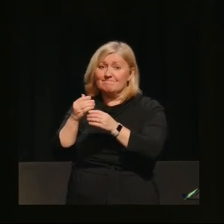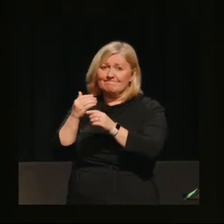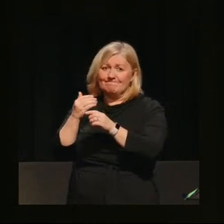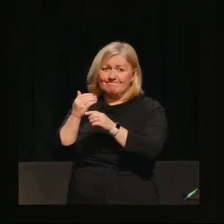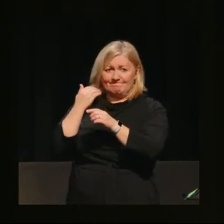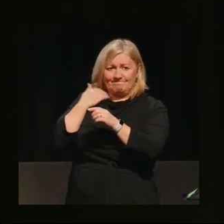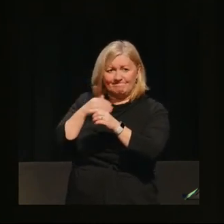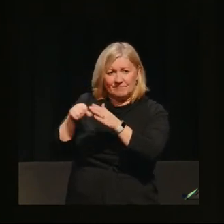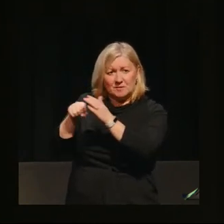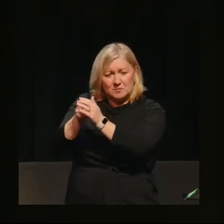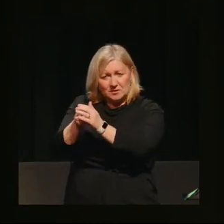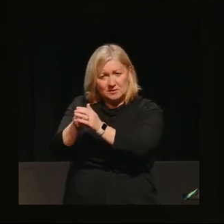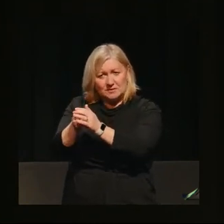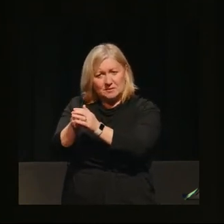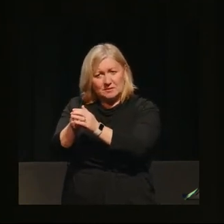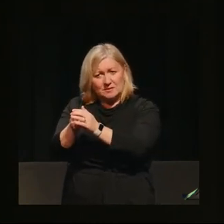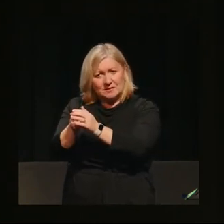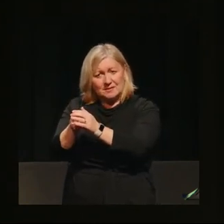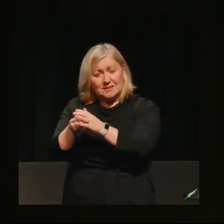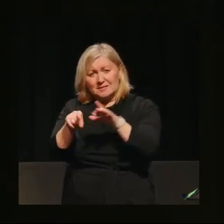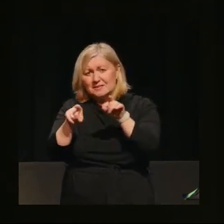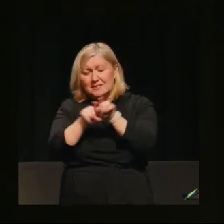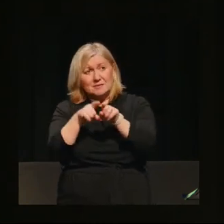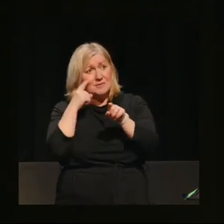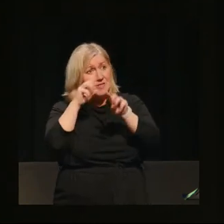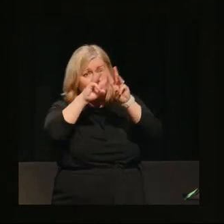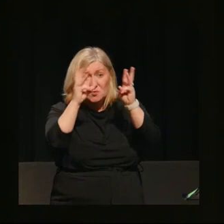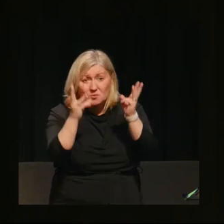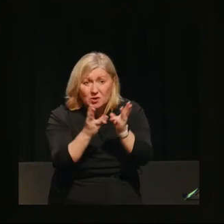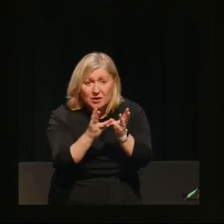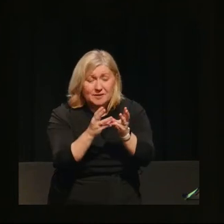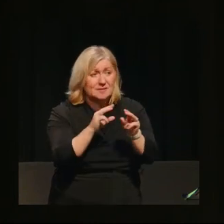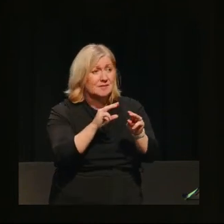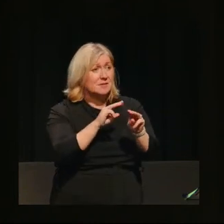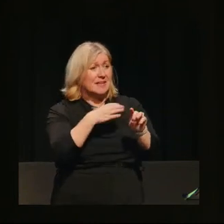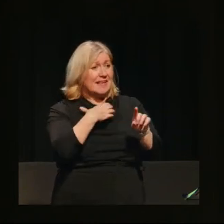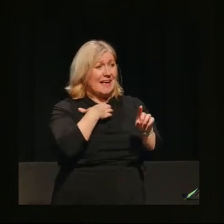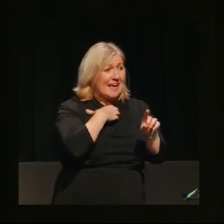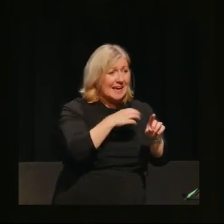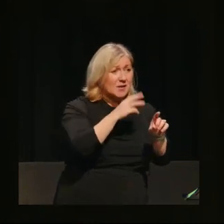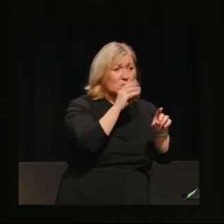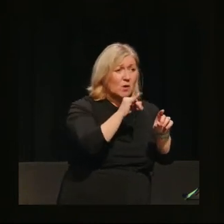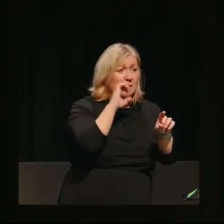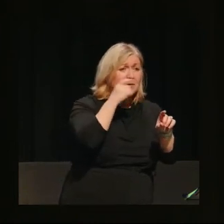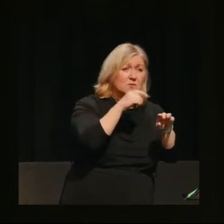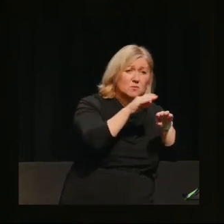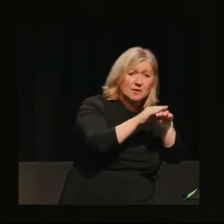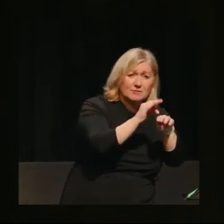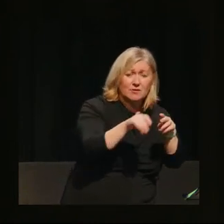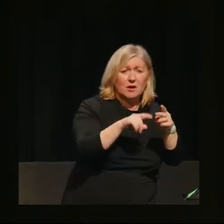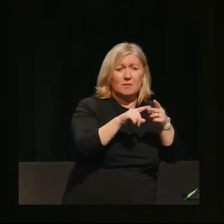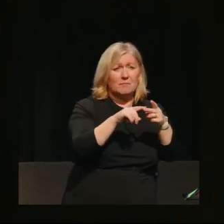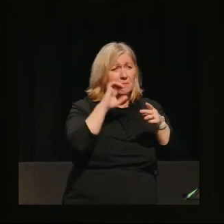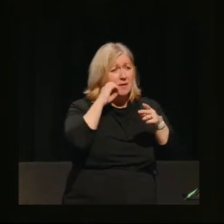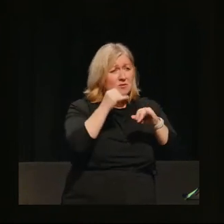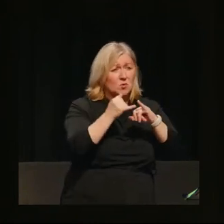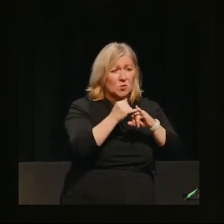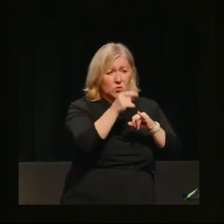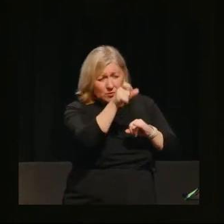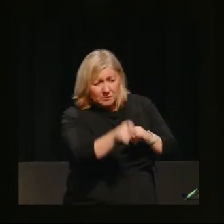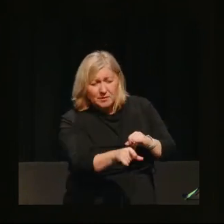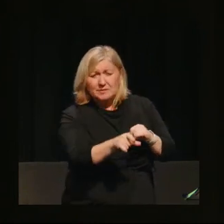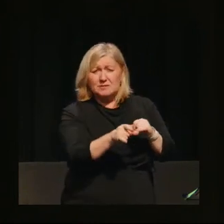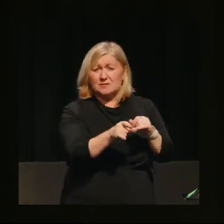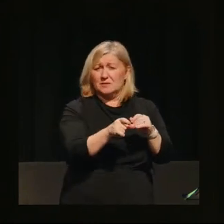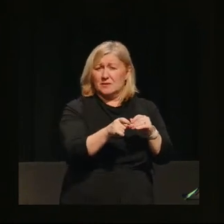anti-Semitism, ethnic cleansing, genocide, racism, xenophobia, and other expressions of hatred continues. The ever-growing presence